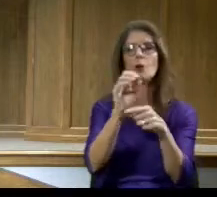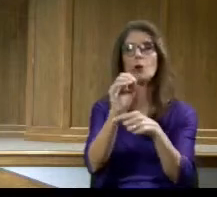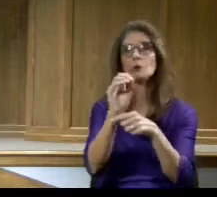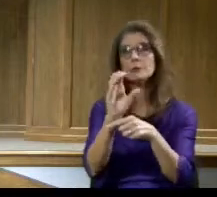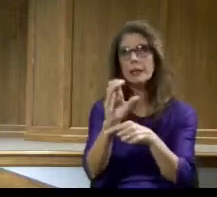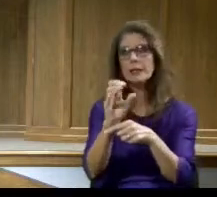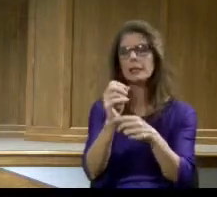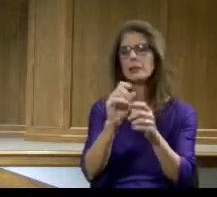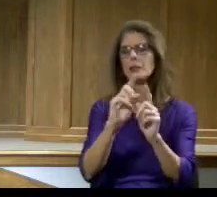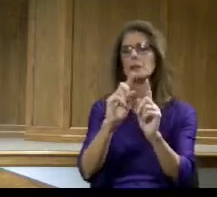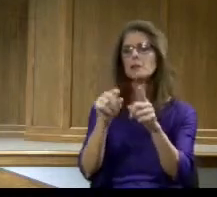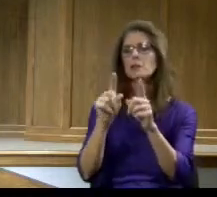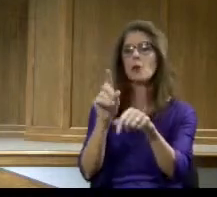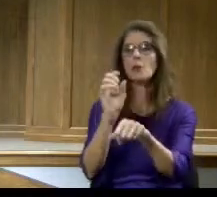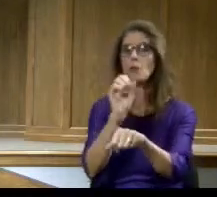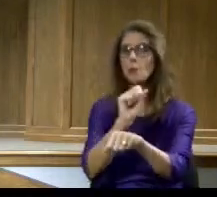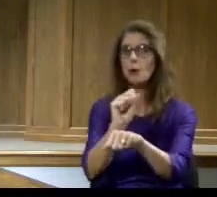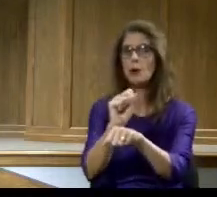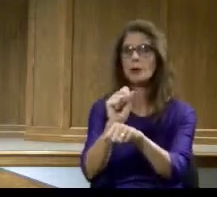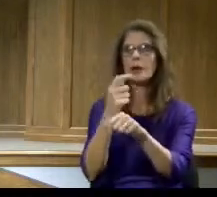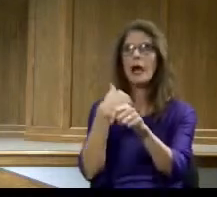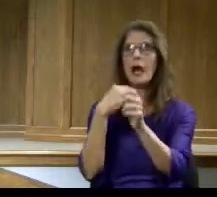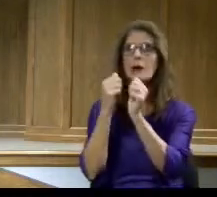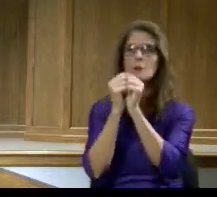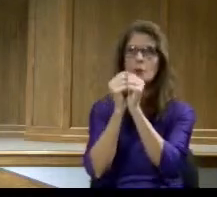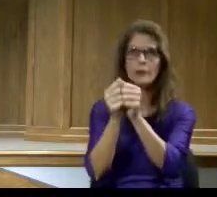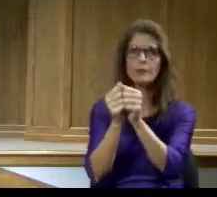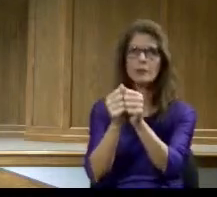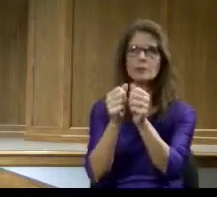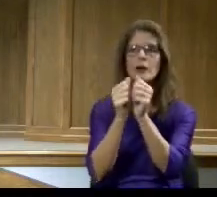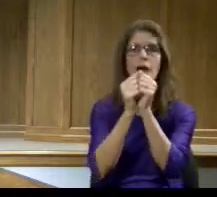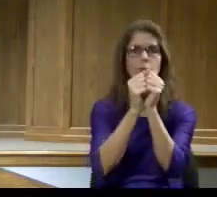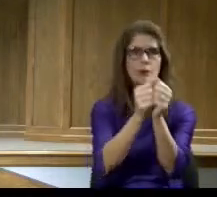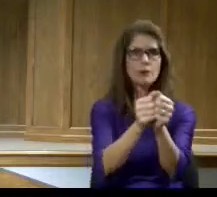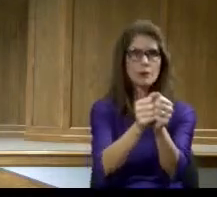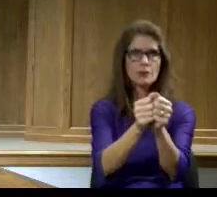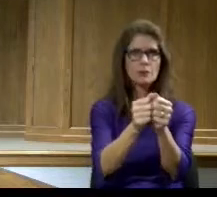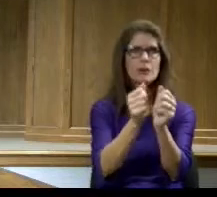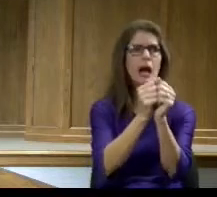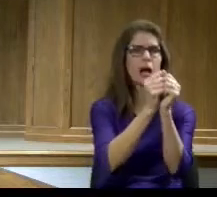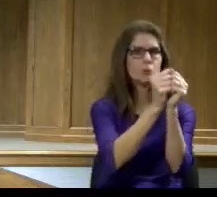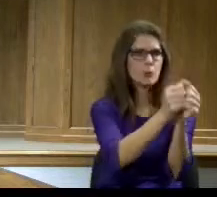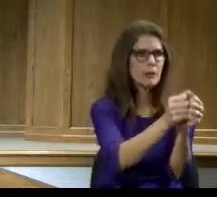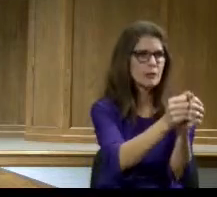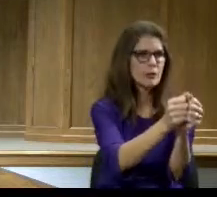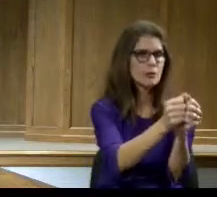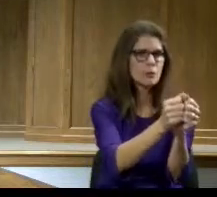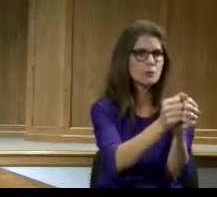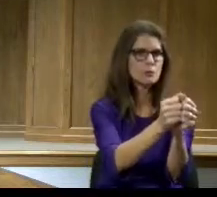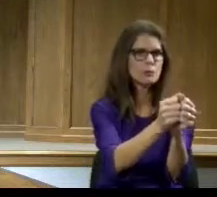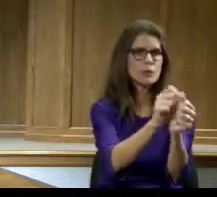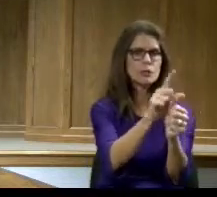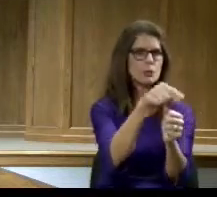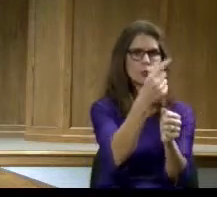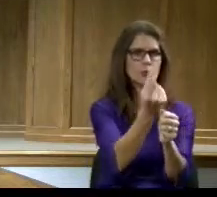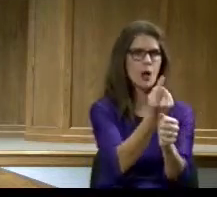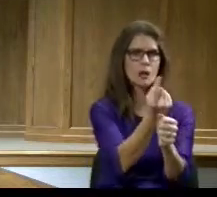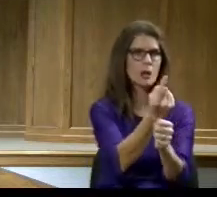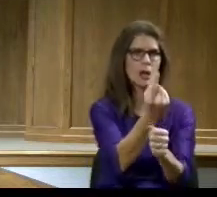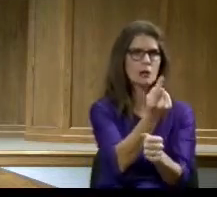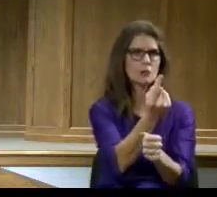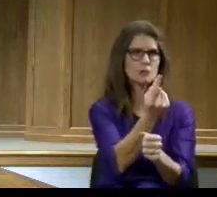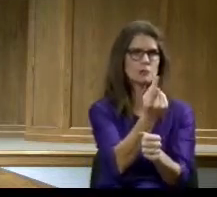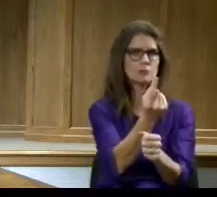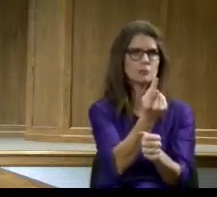go to work. I am with you. I am with you. I am with you. You are not doing this on your